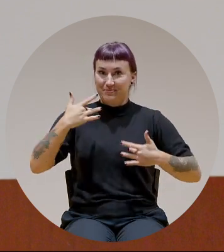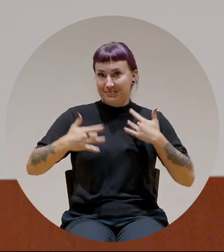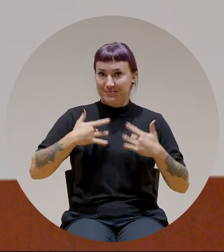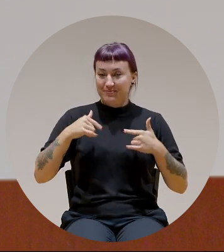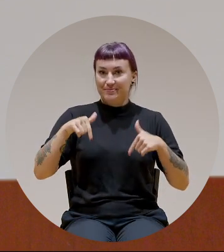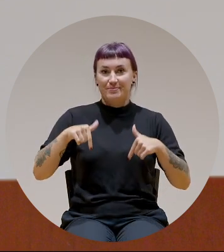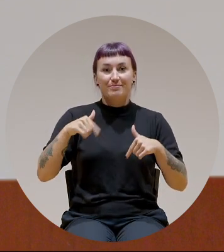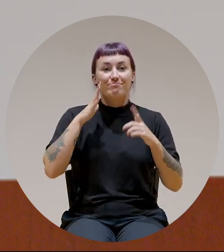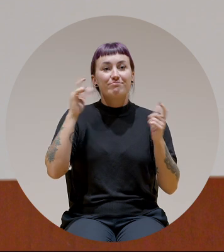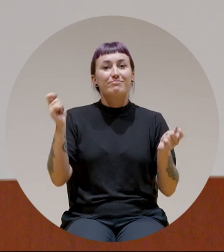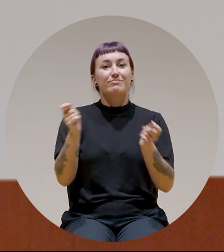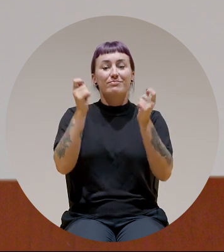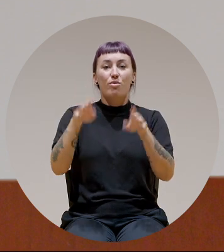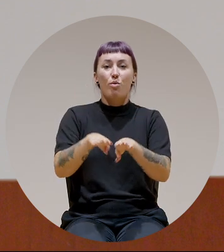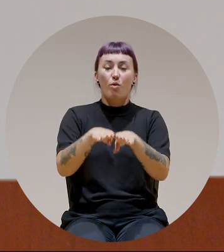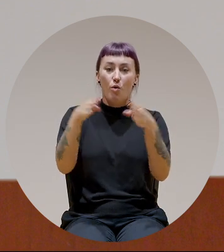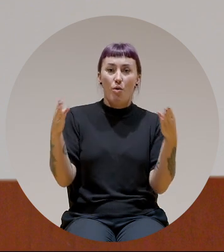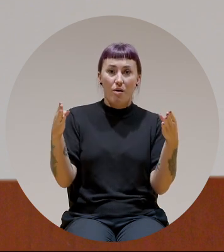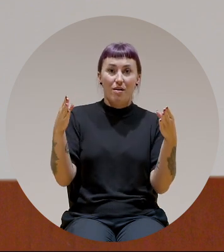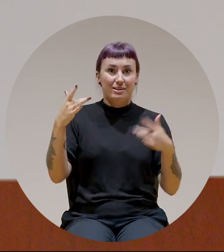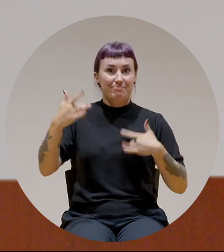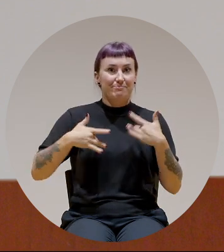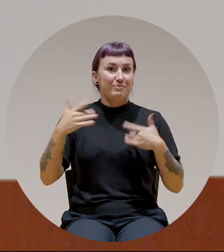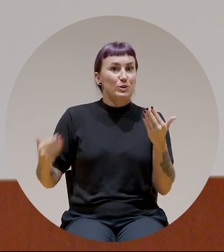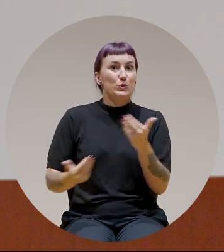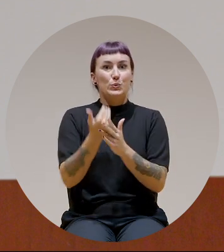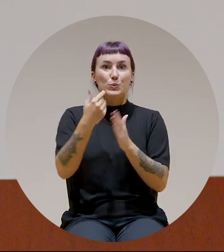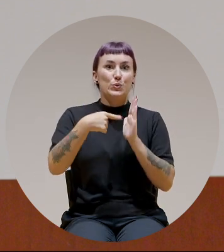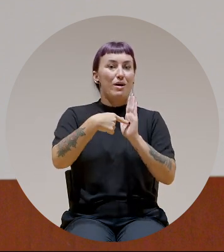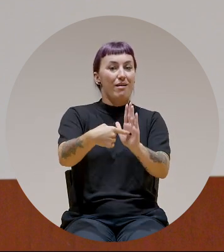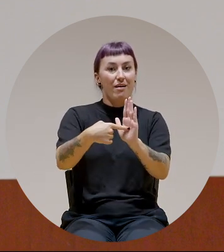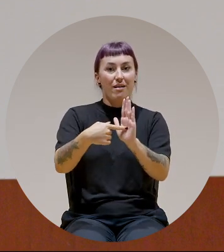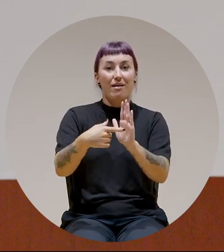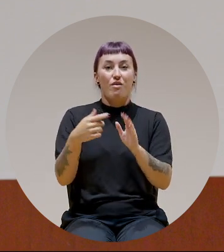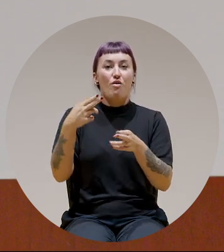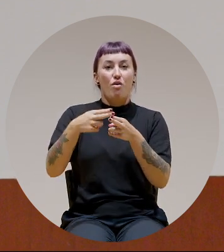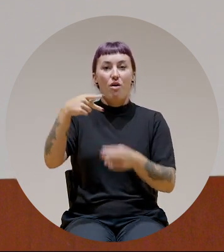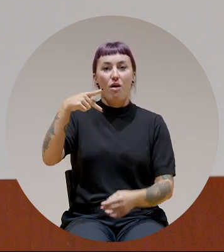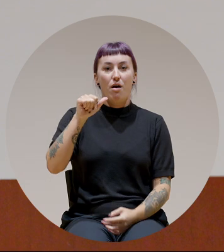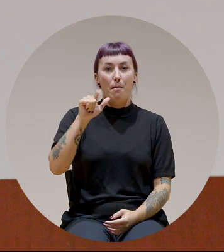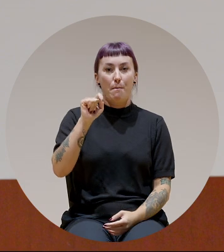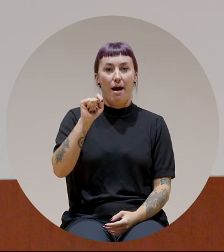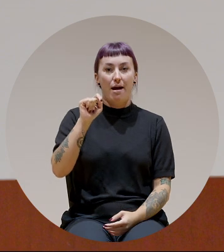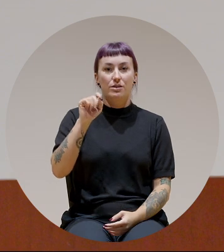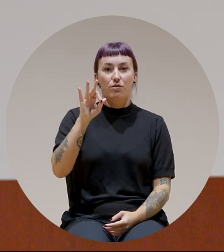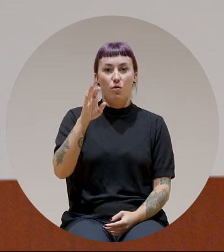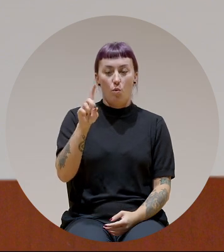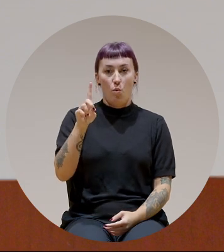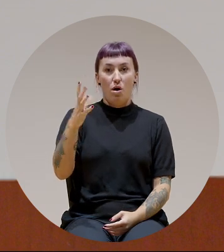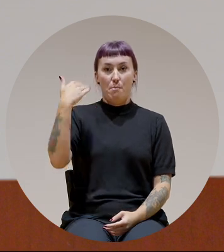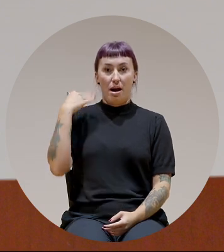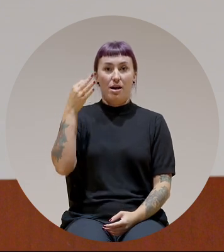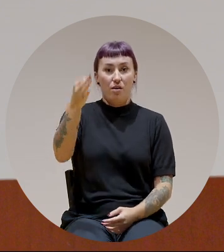exciting because we are celebrating the opening of an exciting new exhibition called Past Forward, Native American Art from